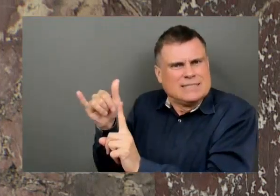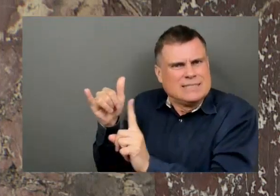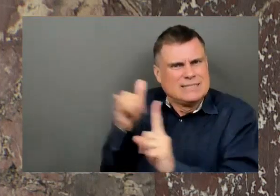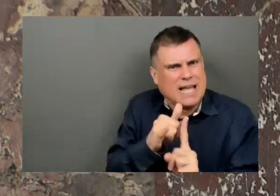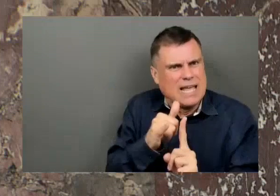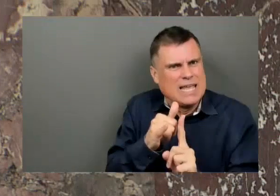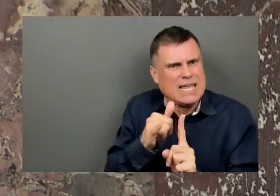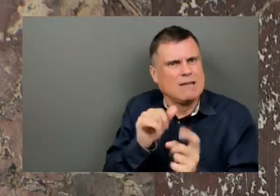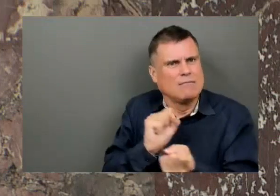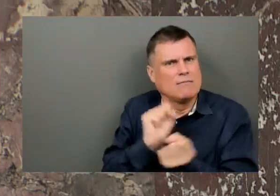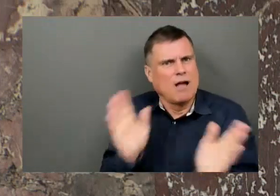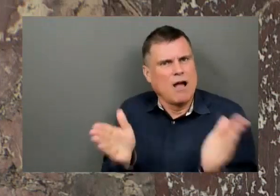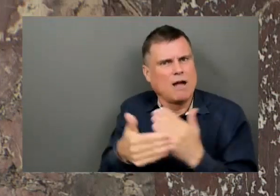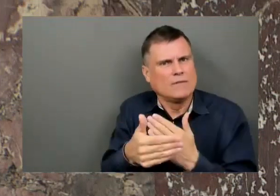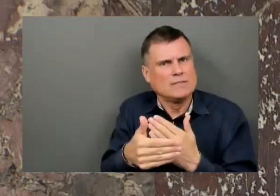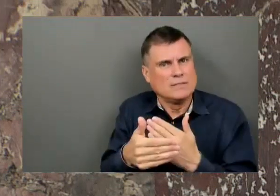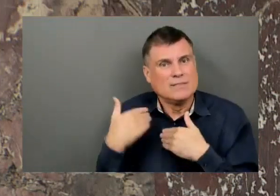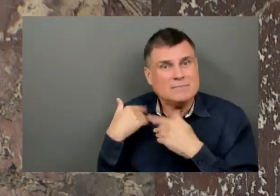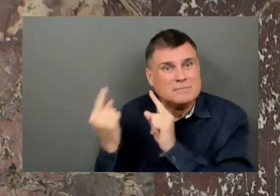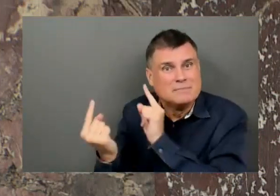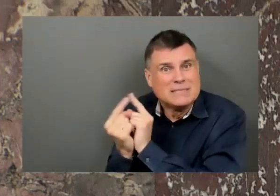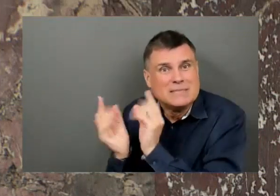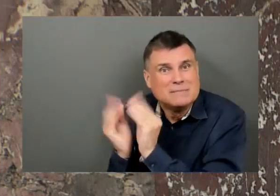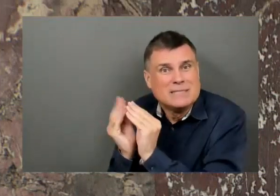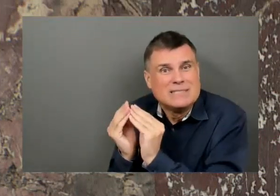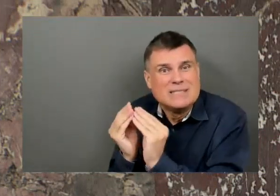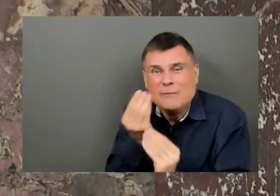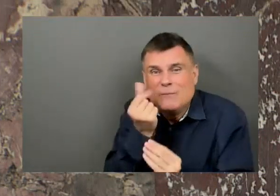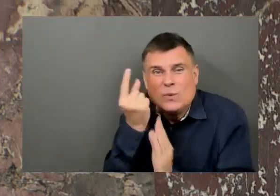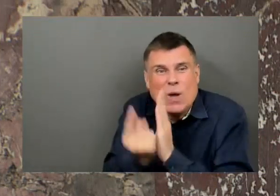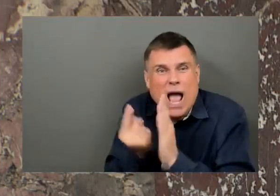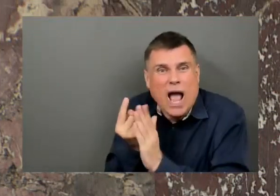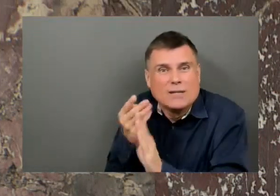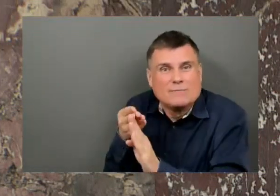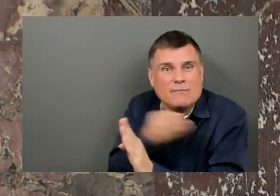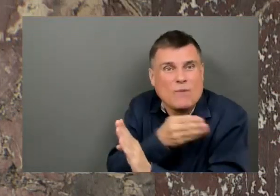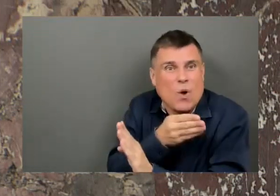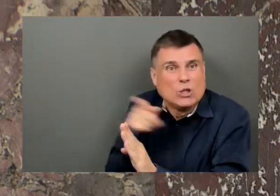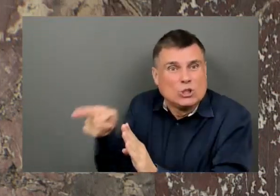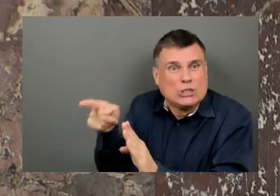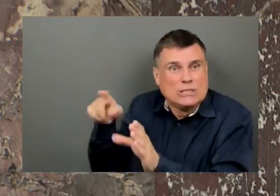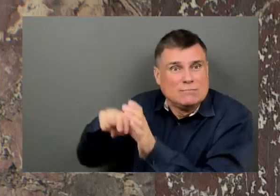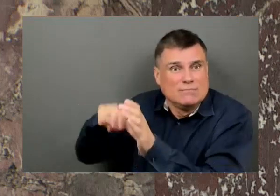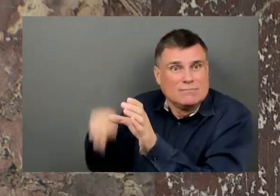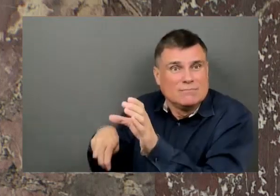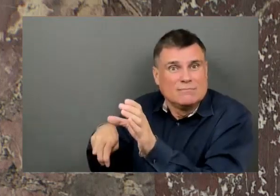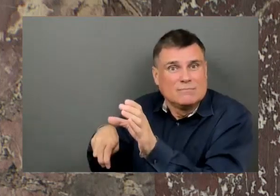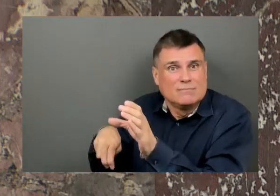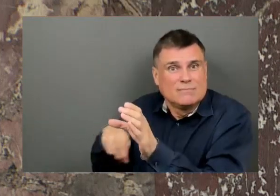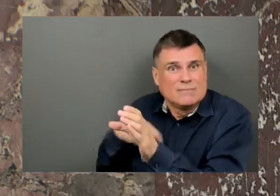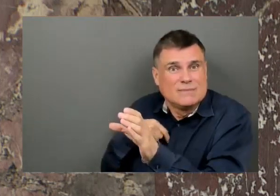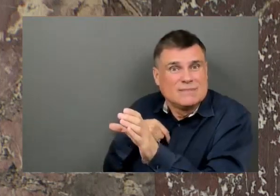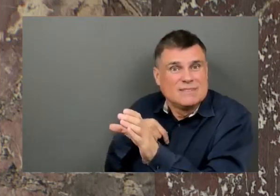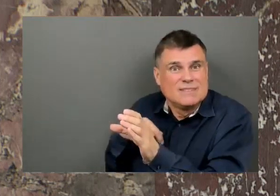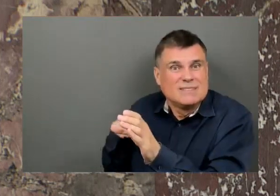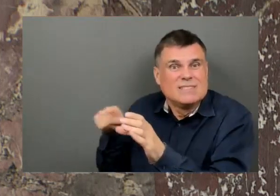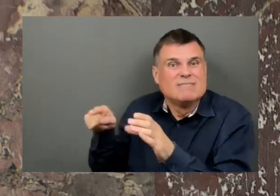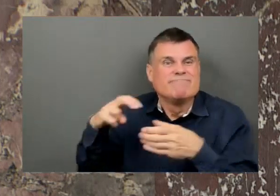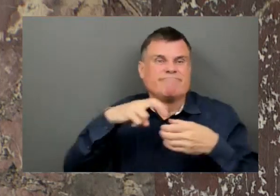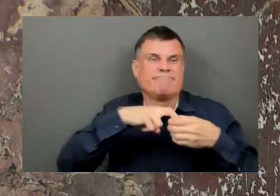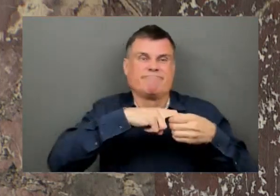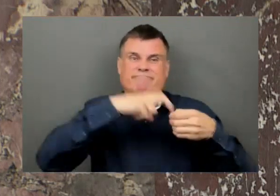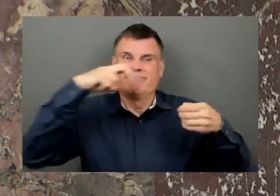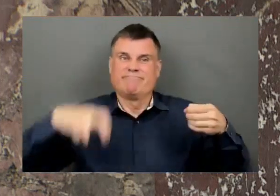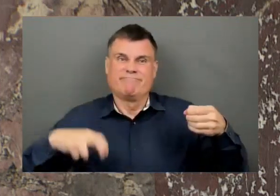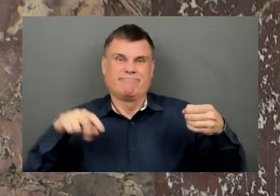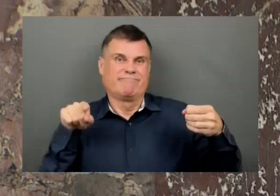apologies. Just a few hours before she left our caucus, and she didn't raise these issues with me. She didn't feel